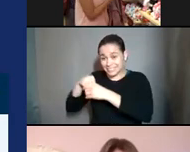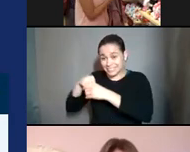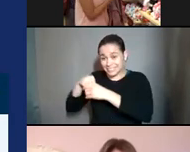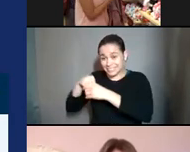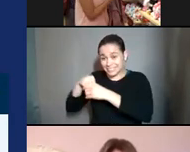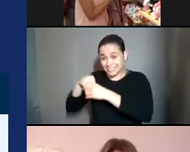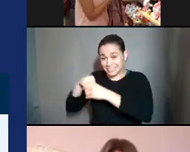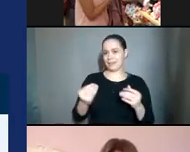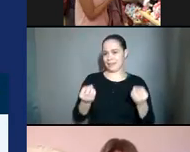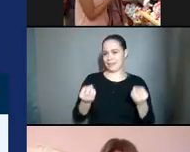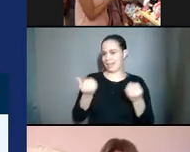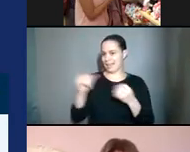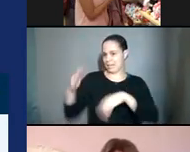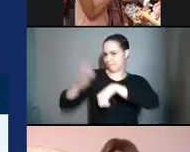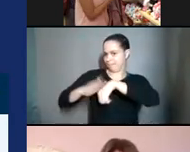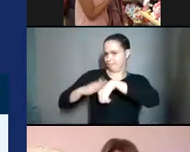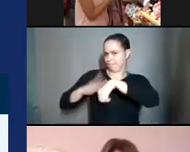about your child's progress.